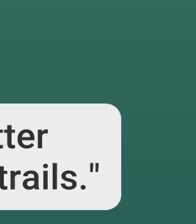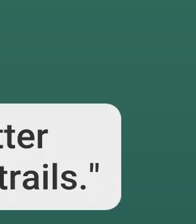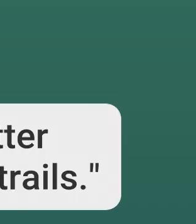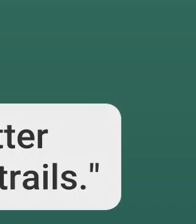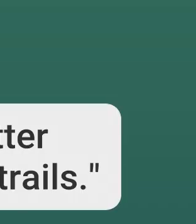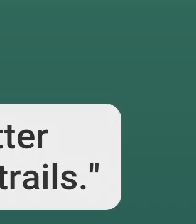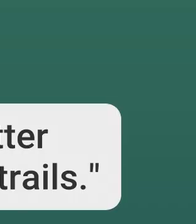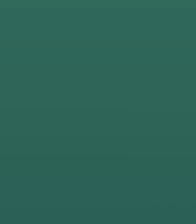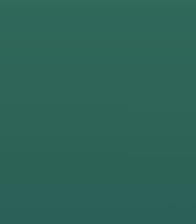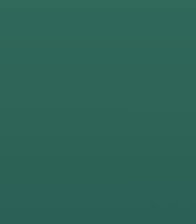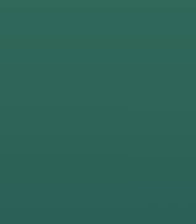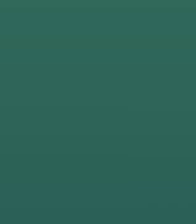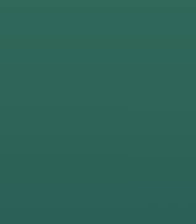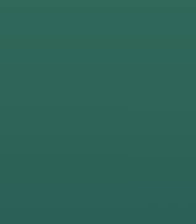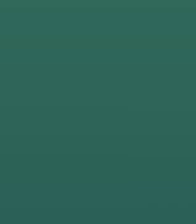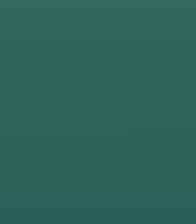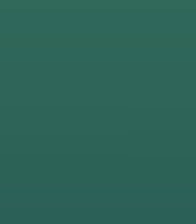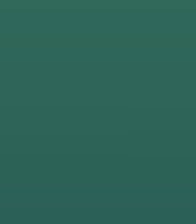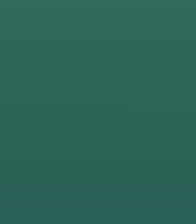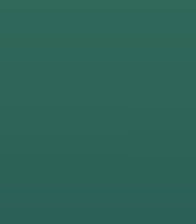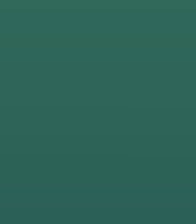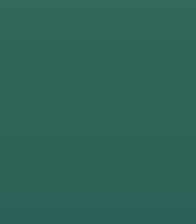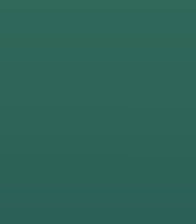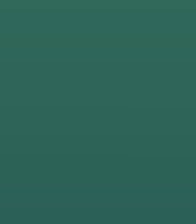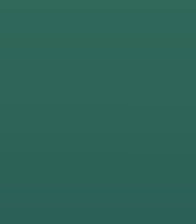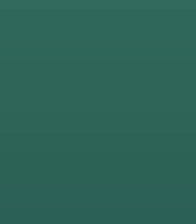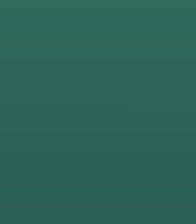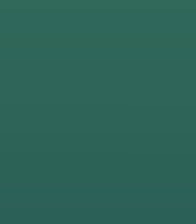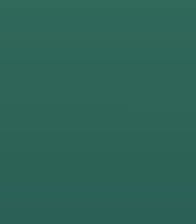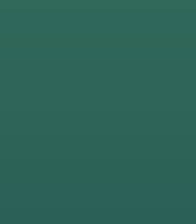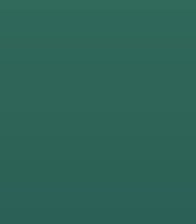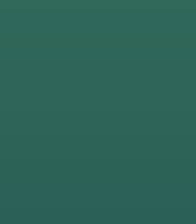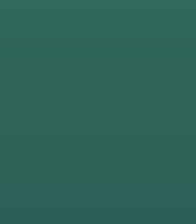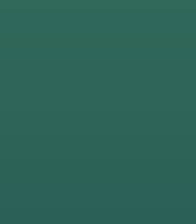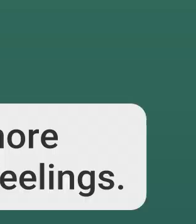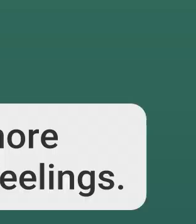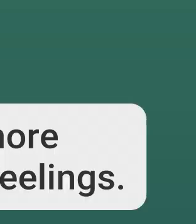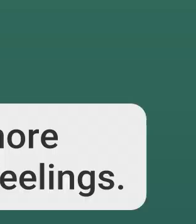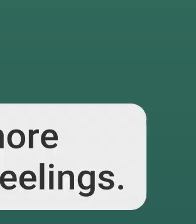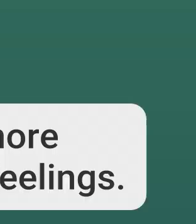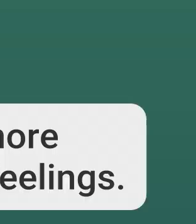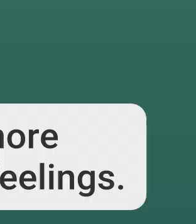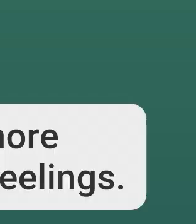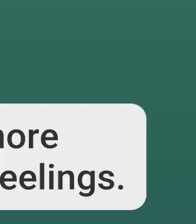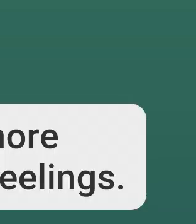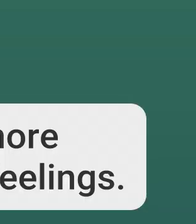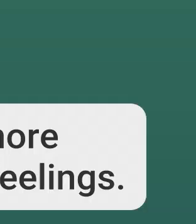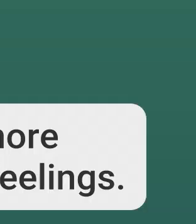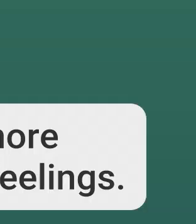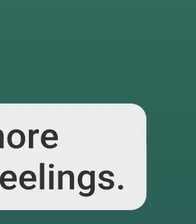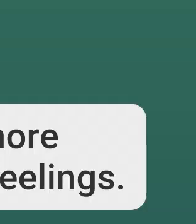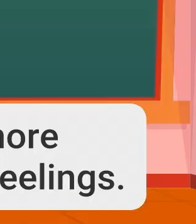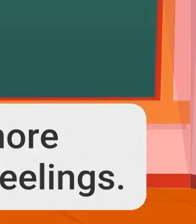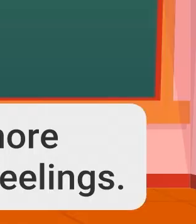and hiking trails." This made her answer more fluent and engaging. To improve expressing your